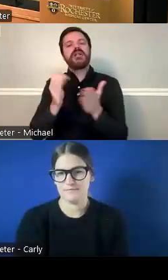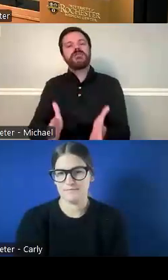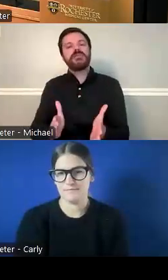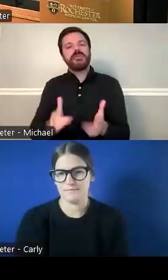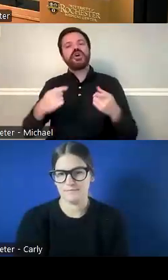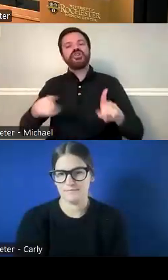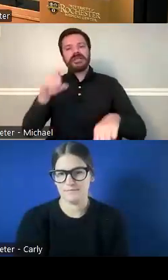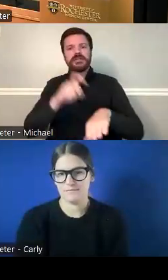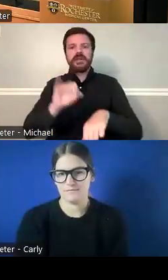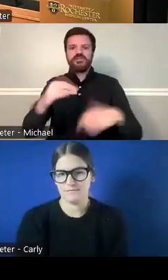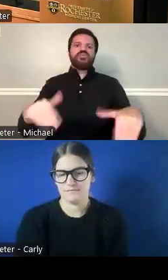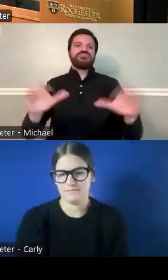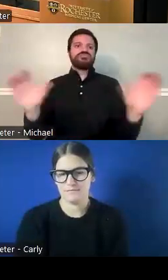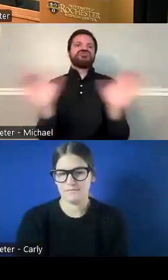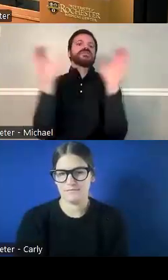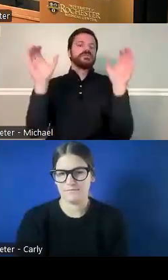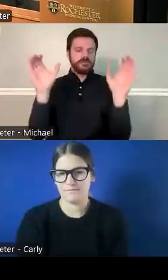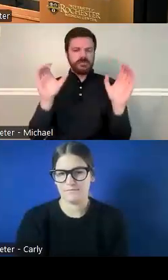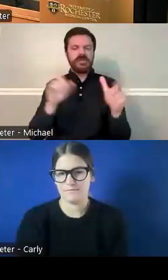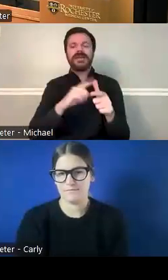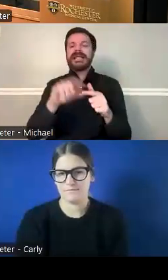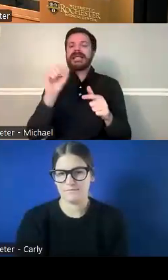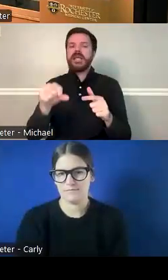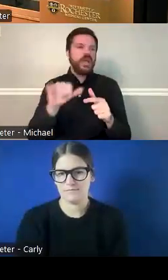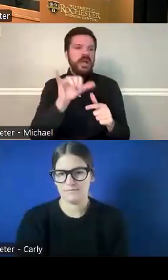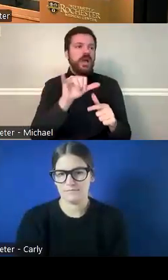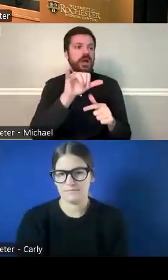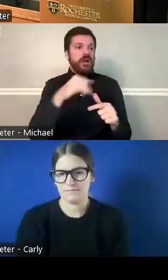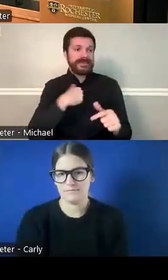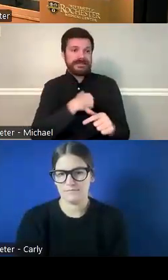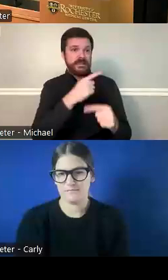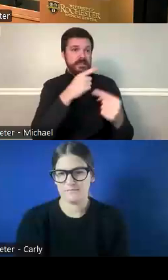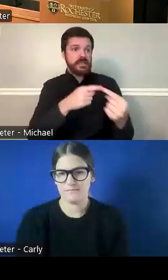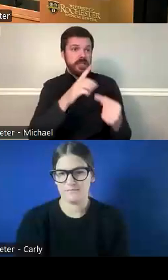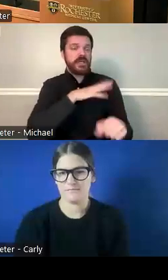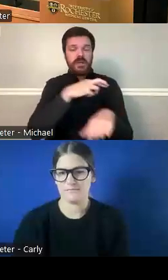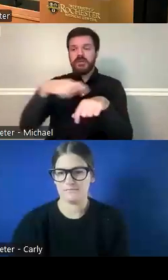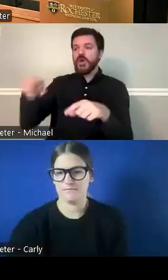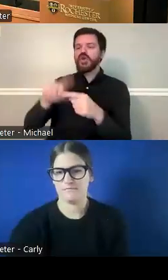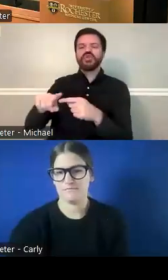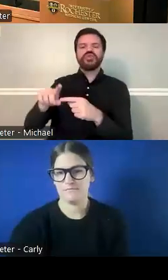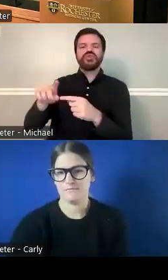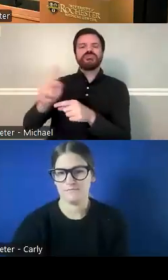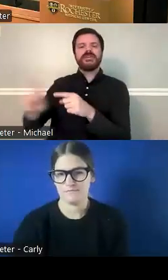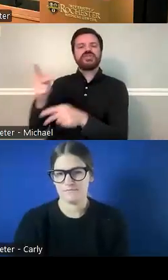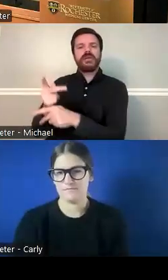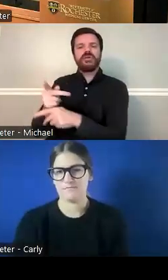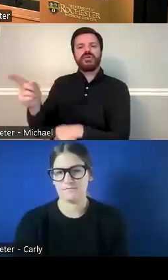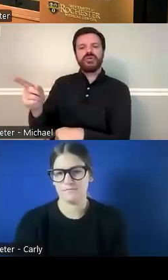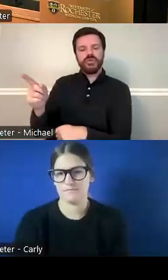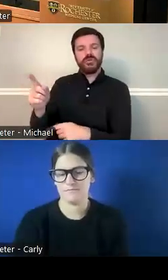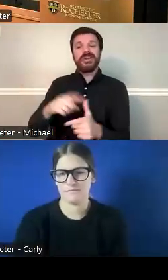of crisis. They can refer their members to professional care too. And at the aftermath